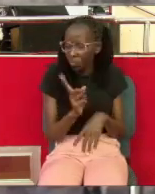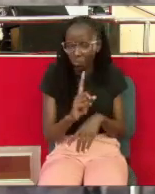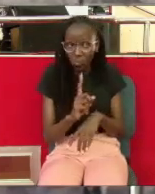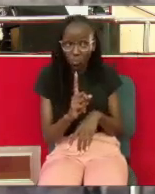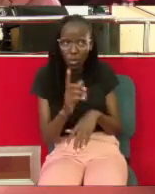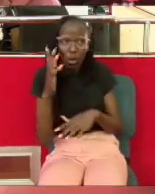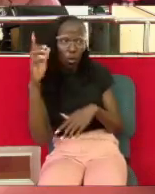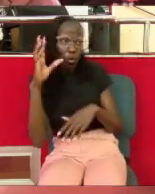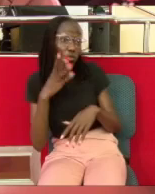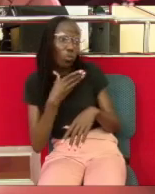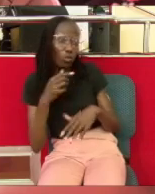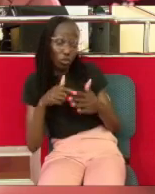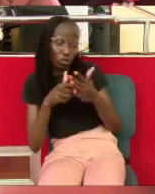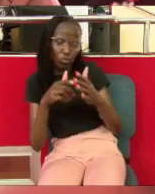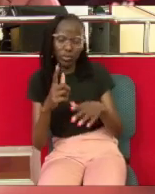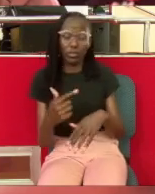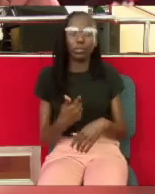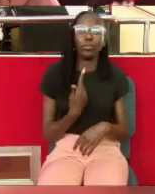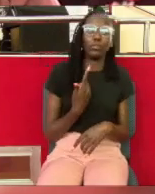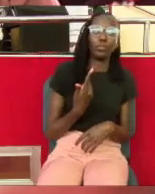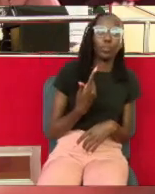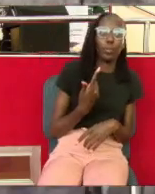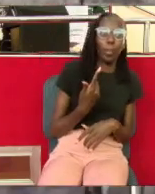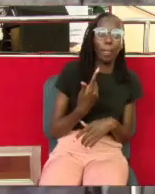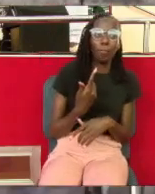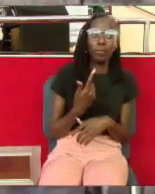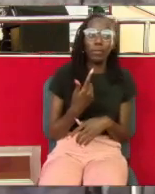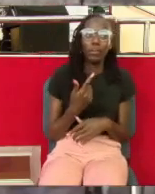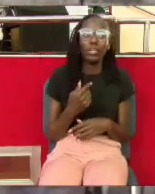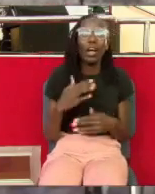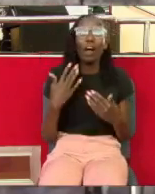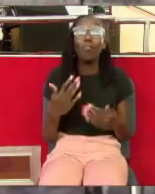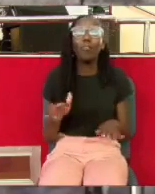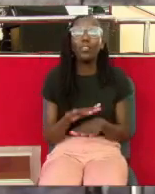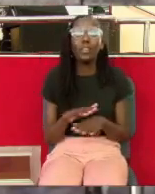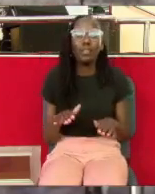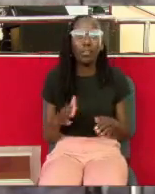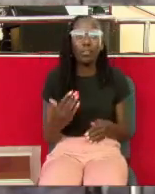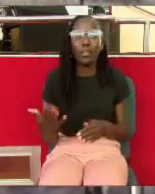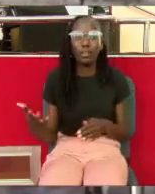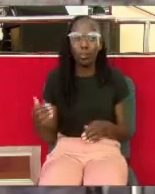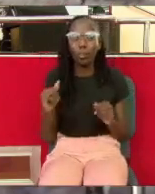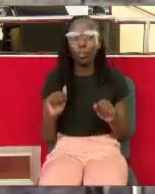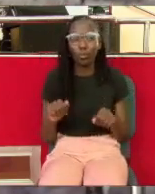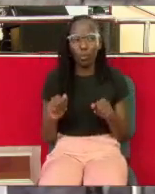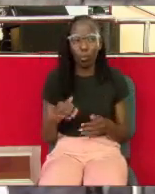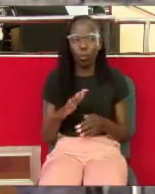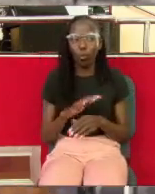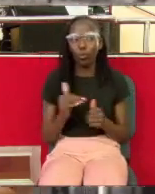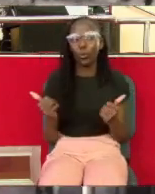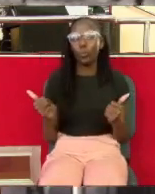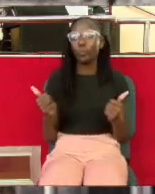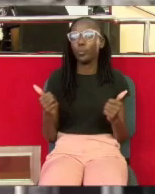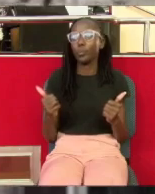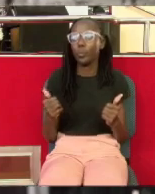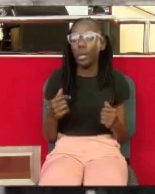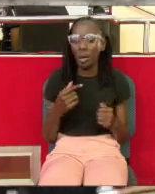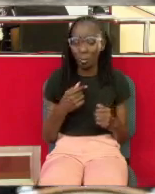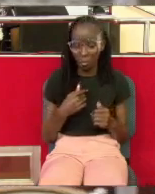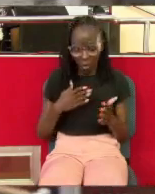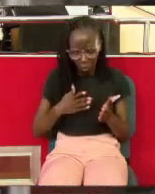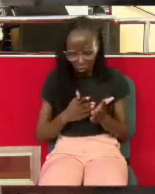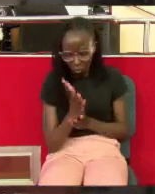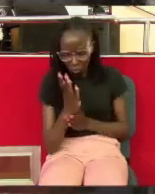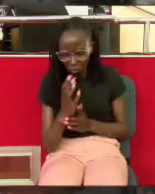himself. Things can only get better. As a person, I have gone through some challenges in life.